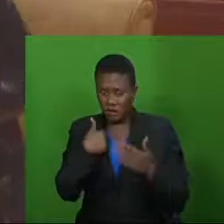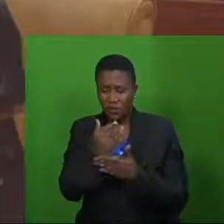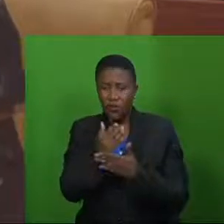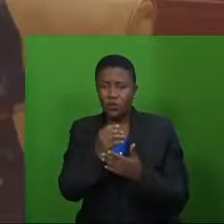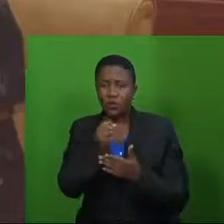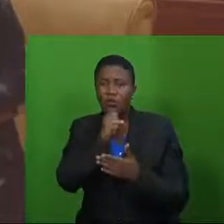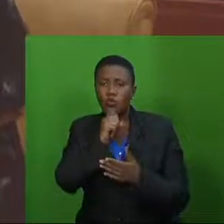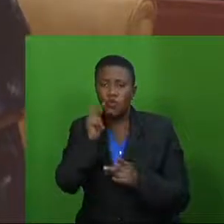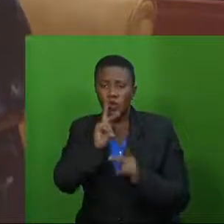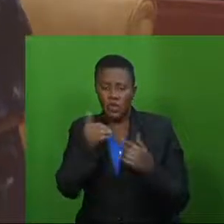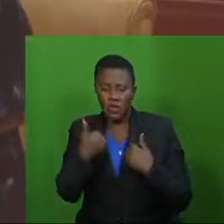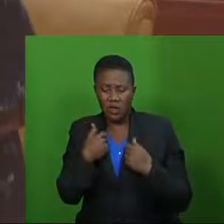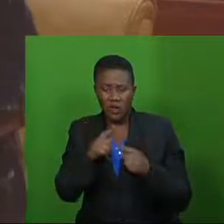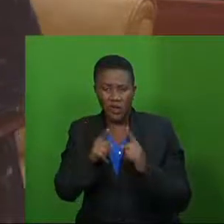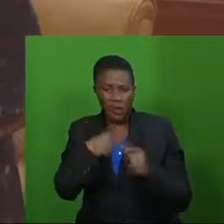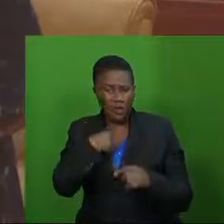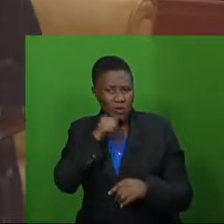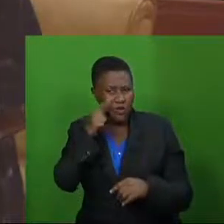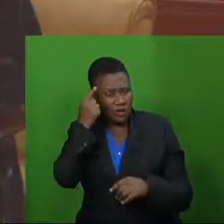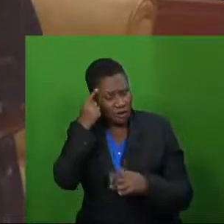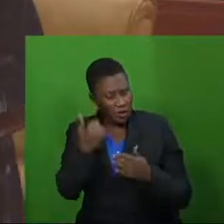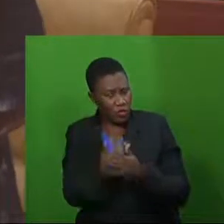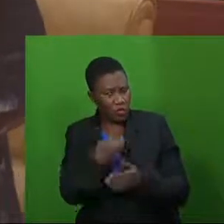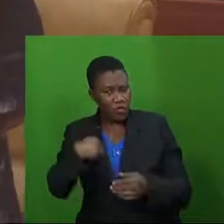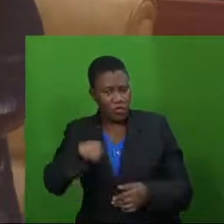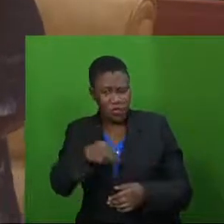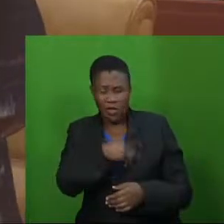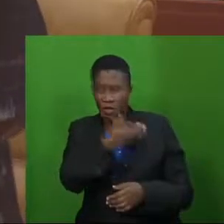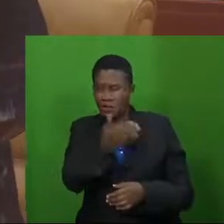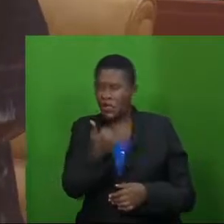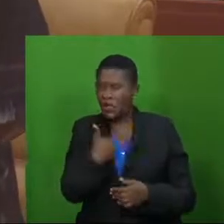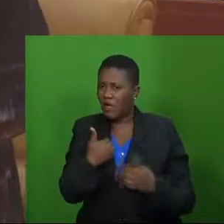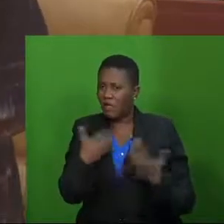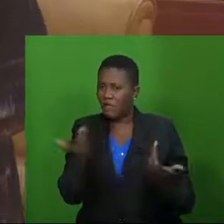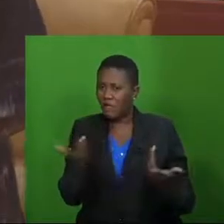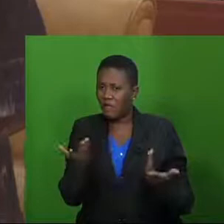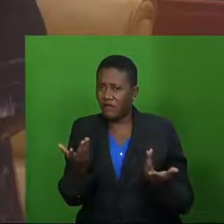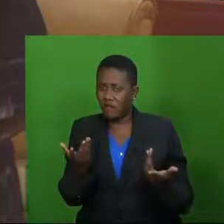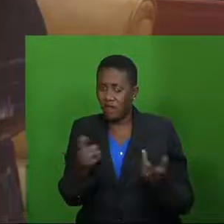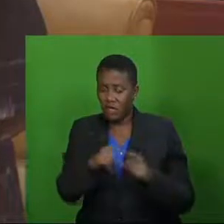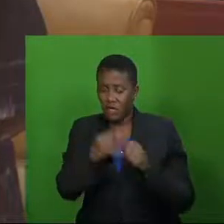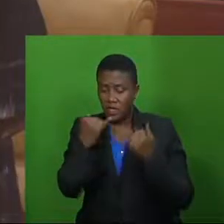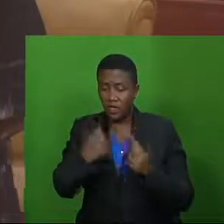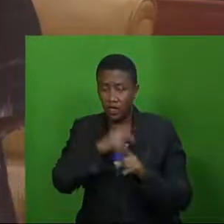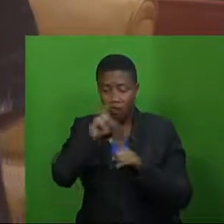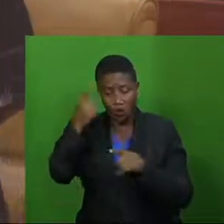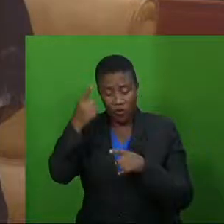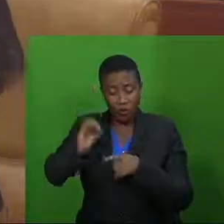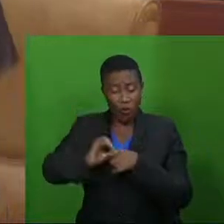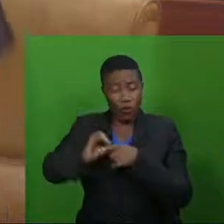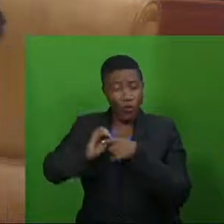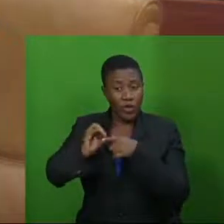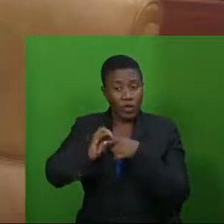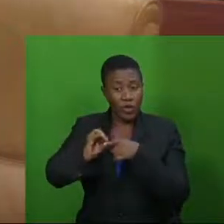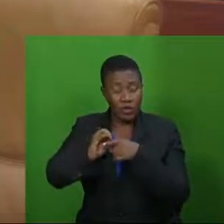think the new members have some. As we are going for this orientation, if